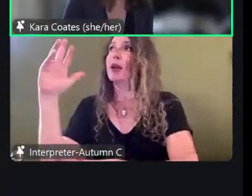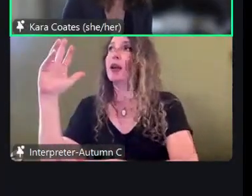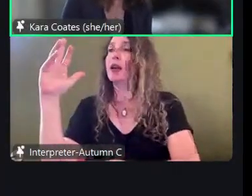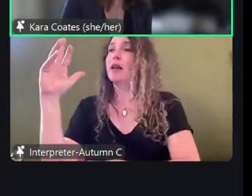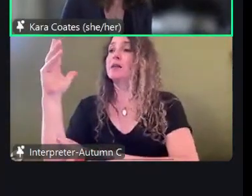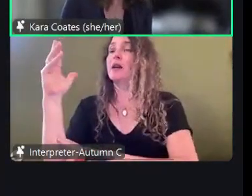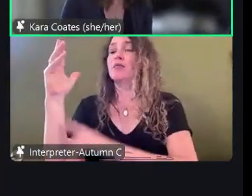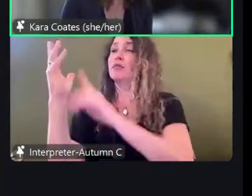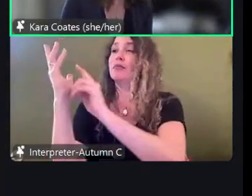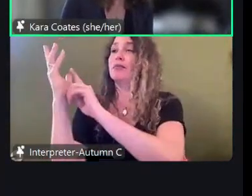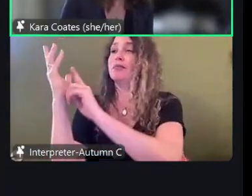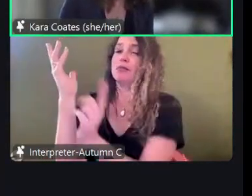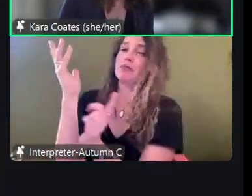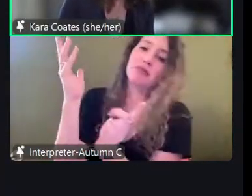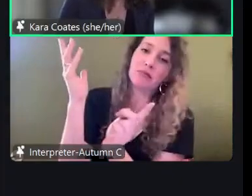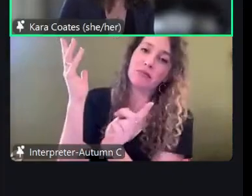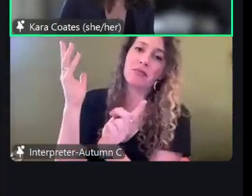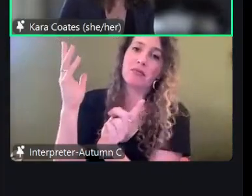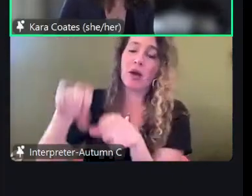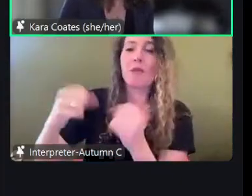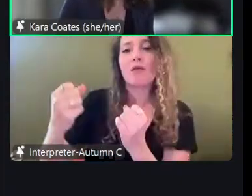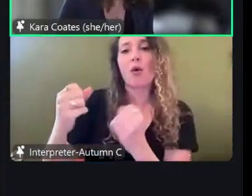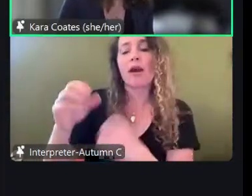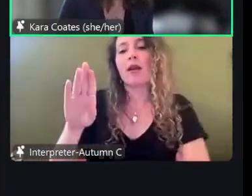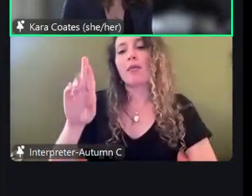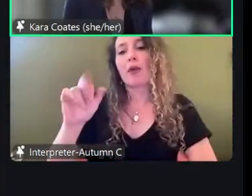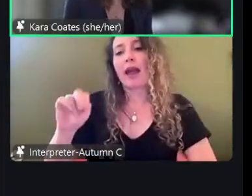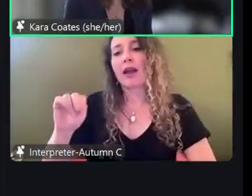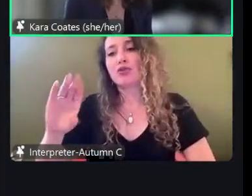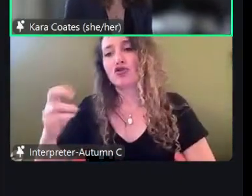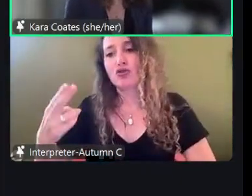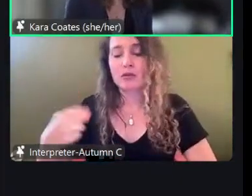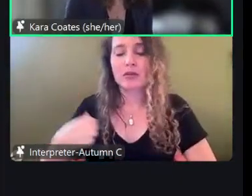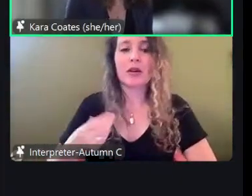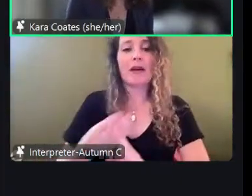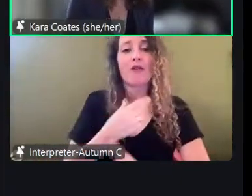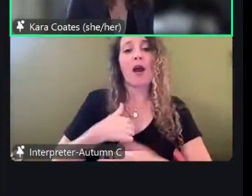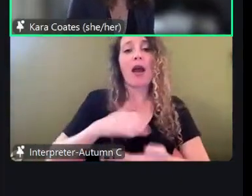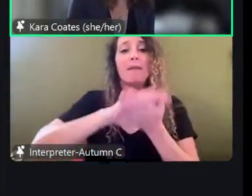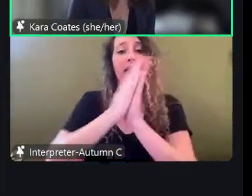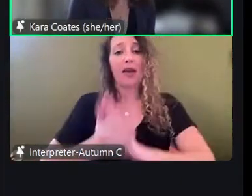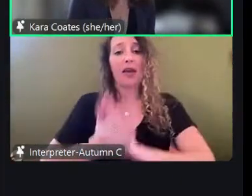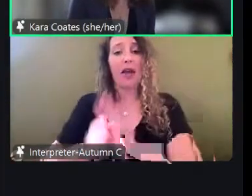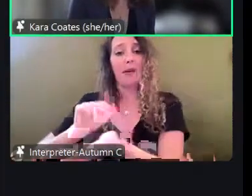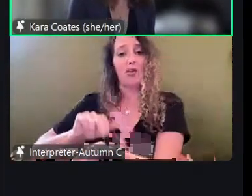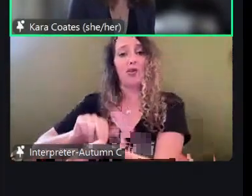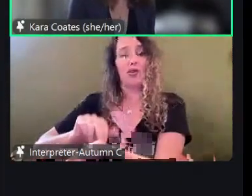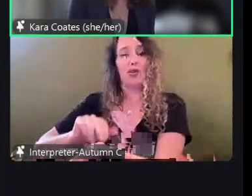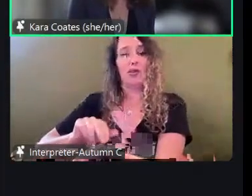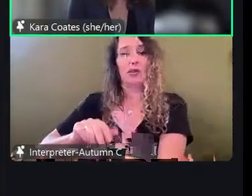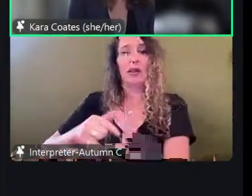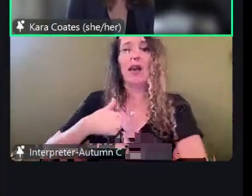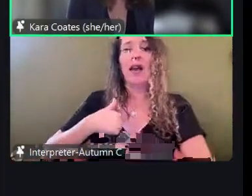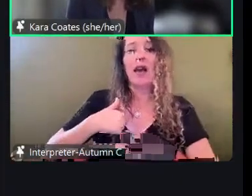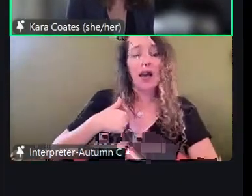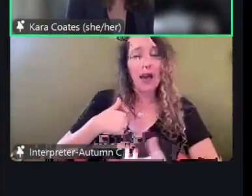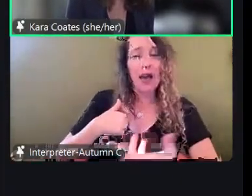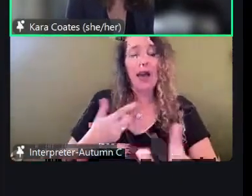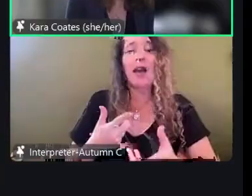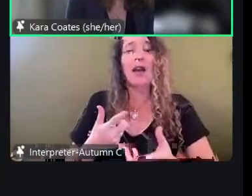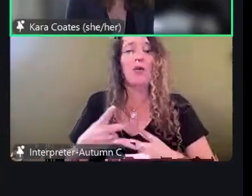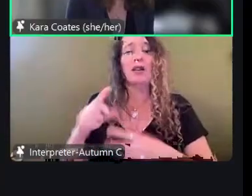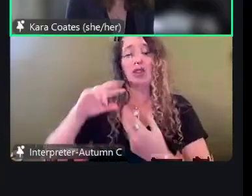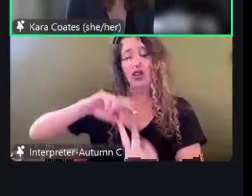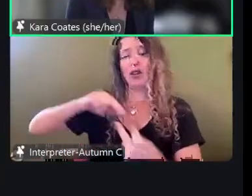branch, but I wanted to read an excerpt. She said, "Before I became a nurse, I was a fish geneticist. I did